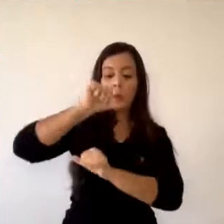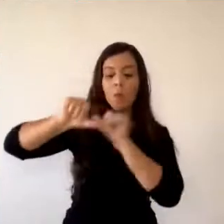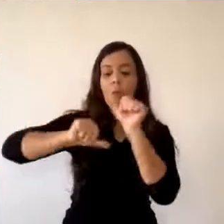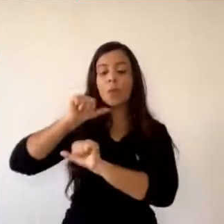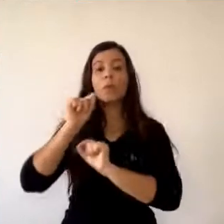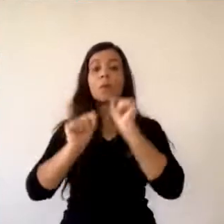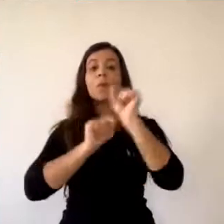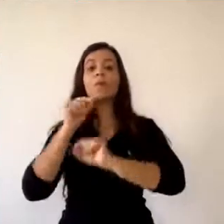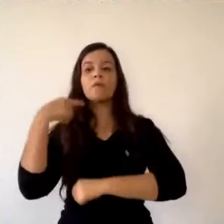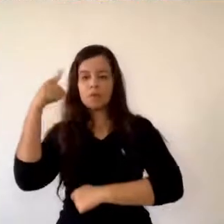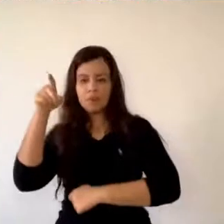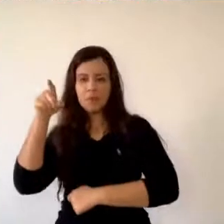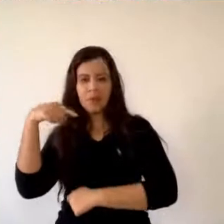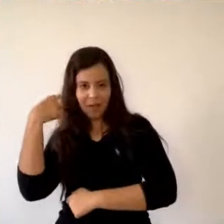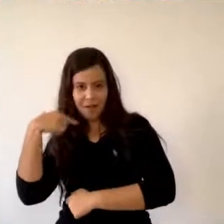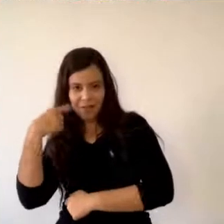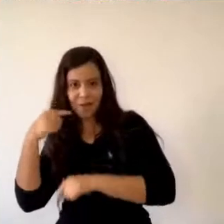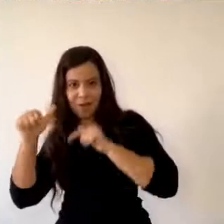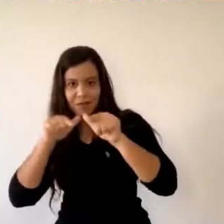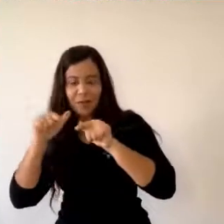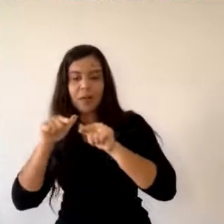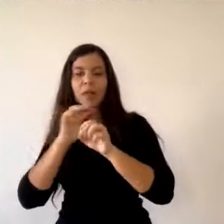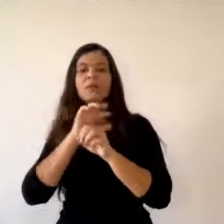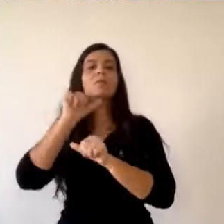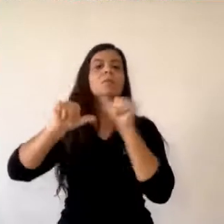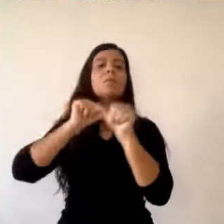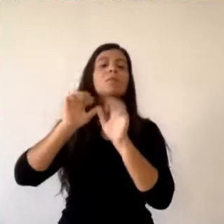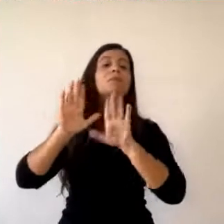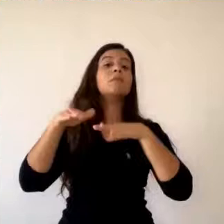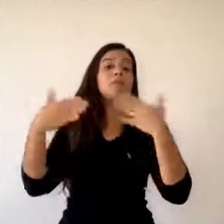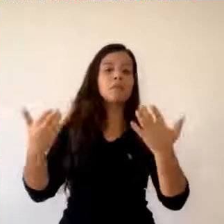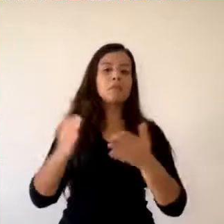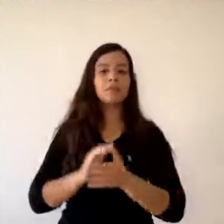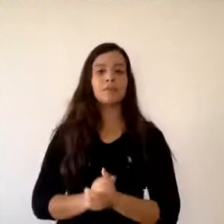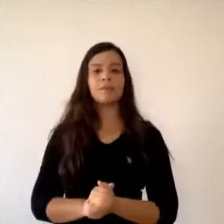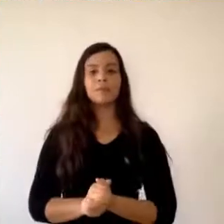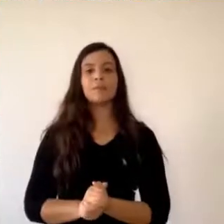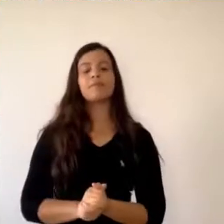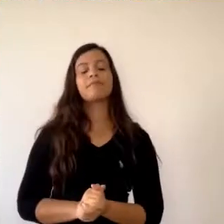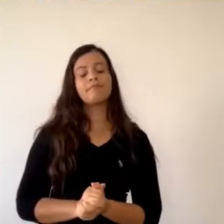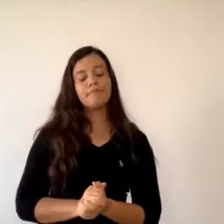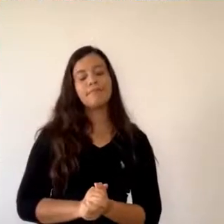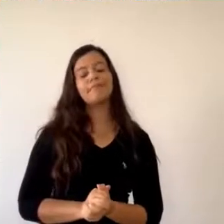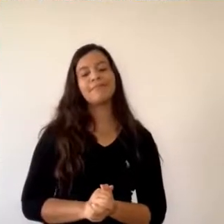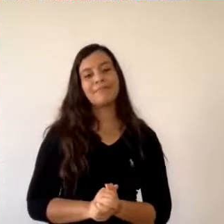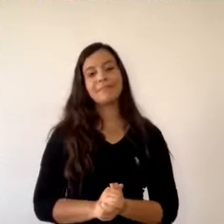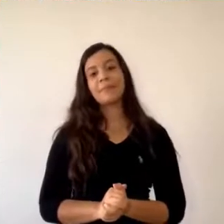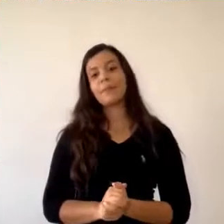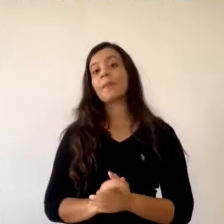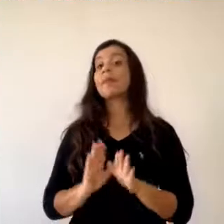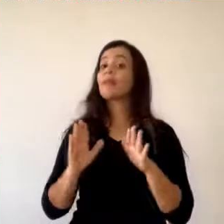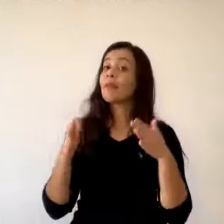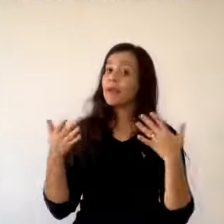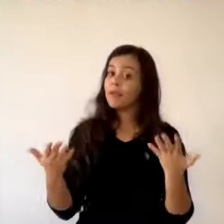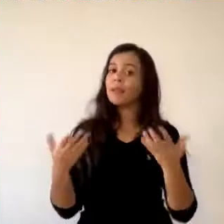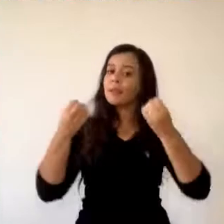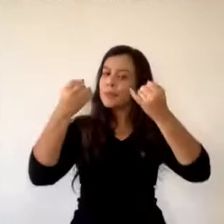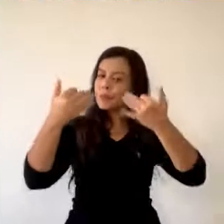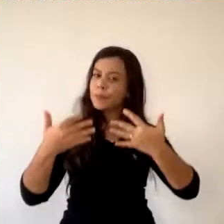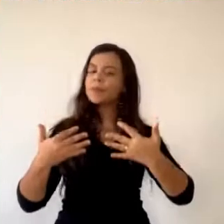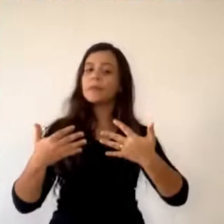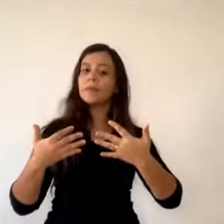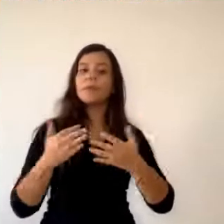are the measures and suggestions you're going to work and incorporate in your work as an